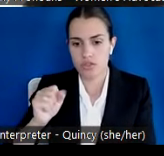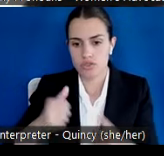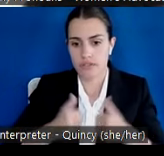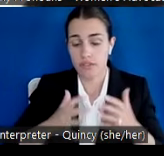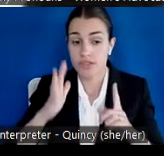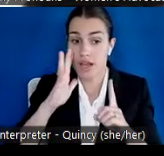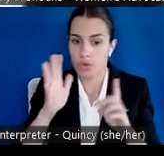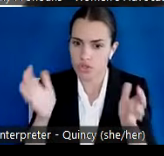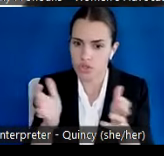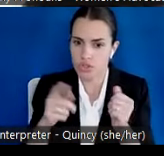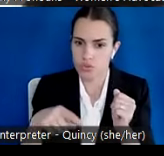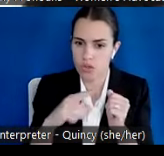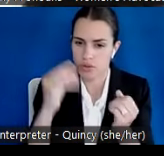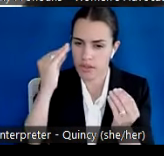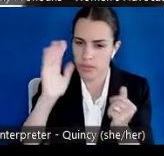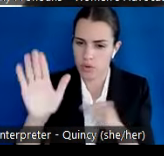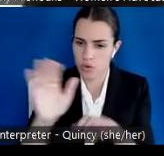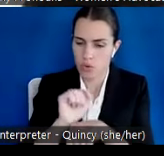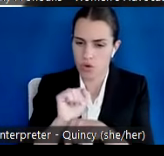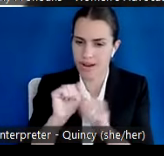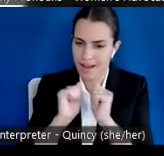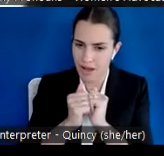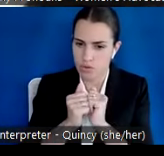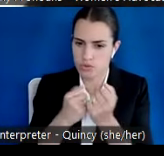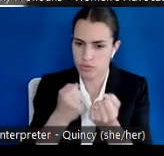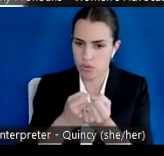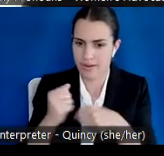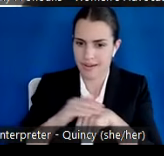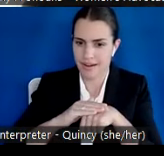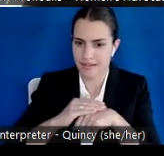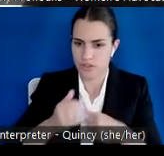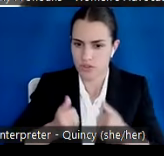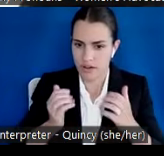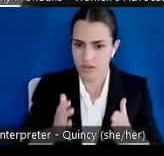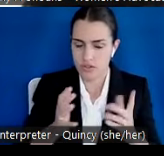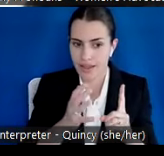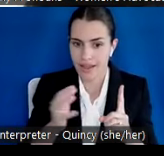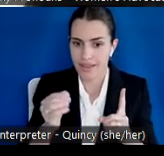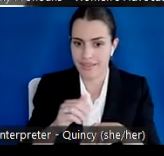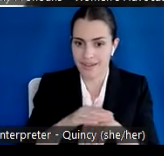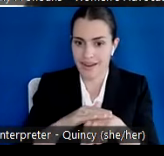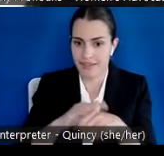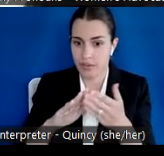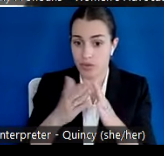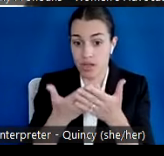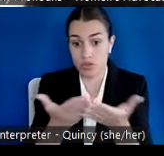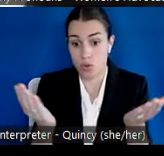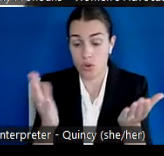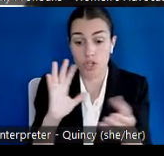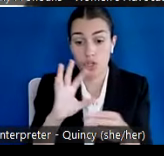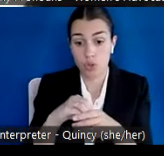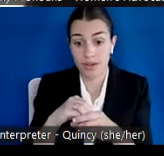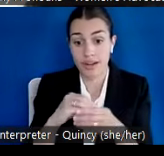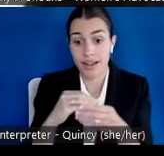work and how you can support not only Native survivors, but also the Native community as a whole, including land back